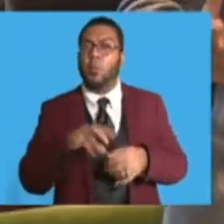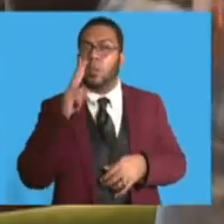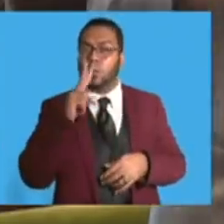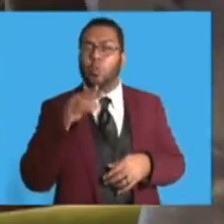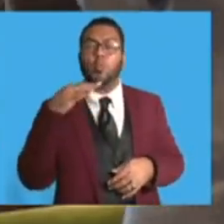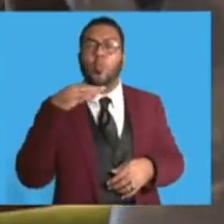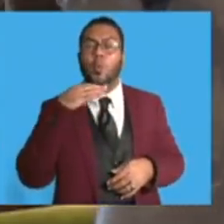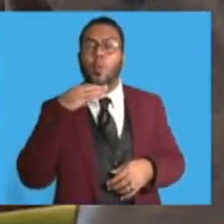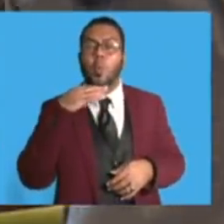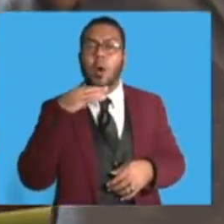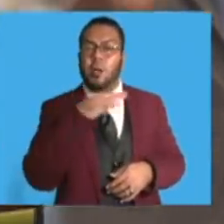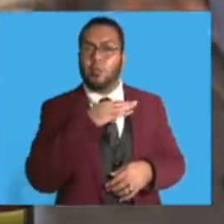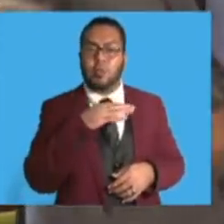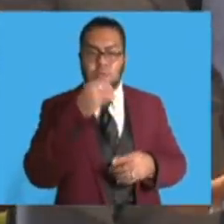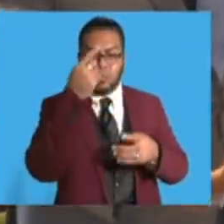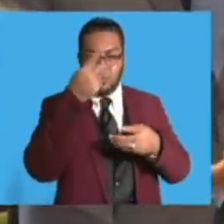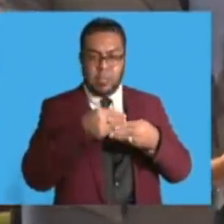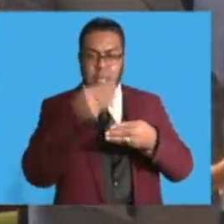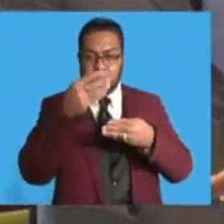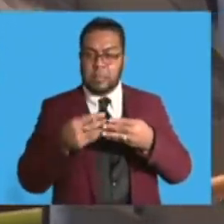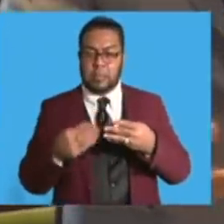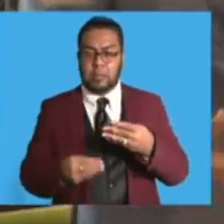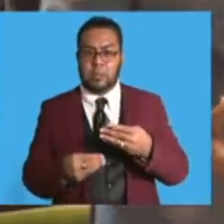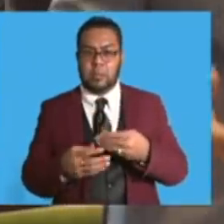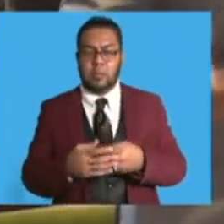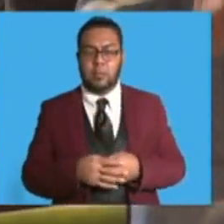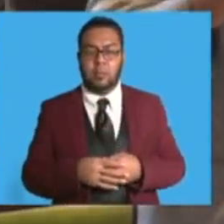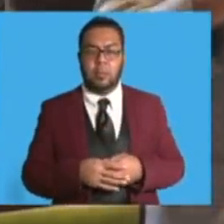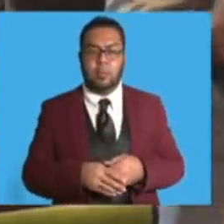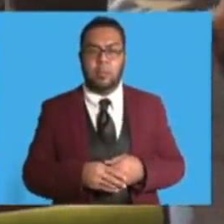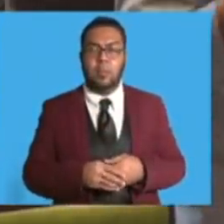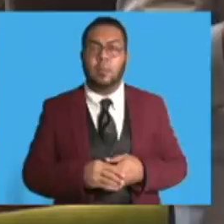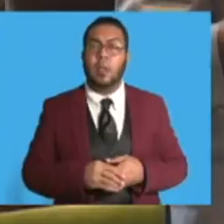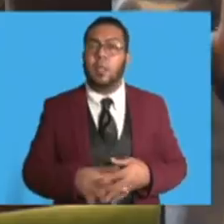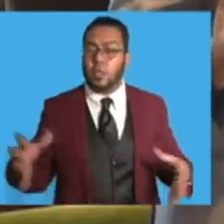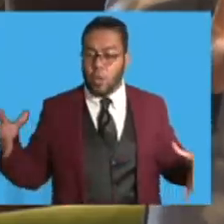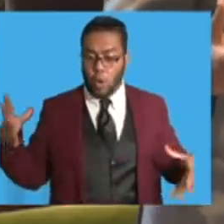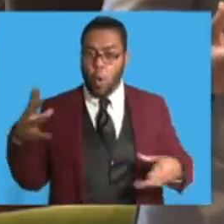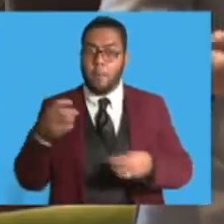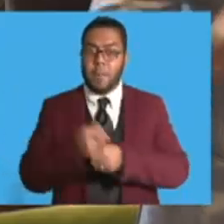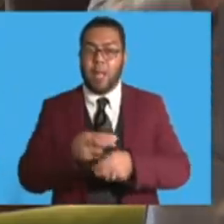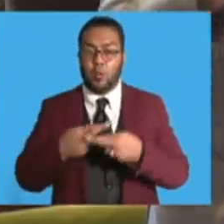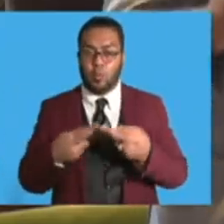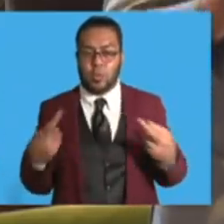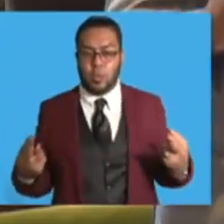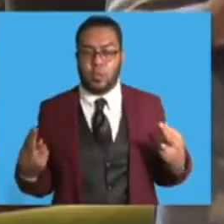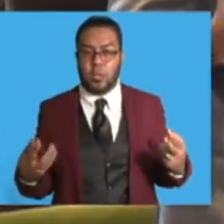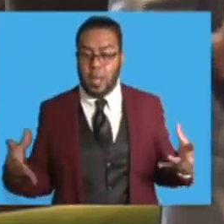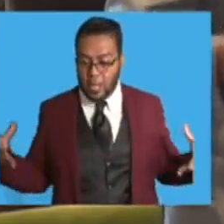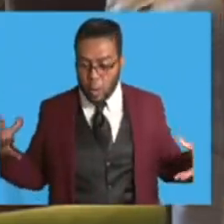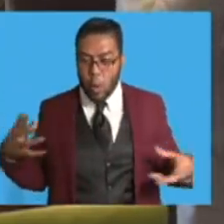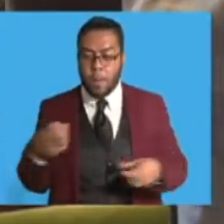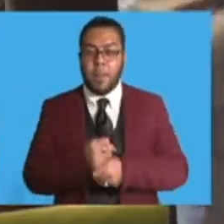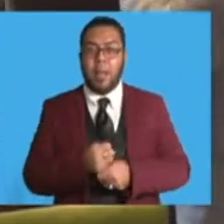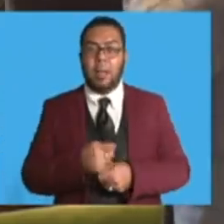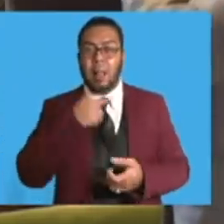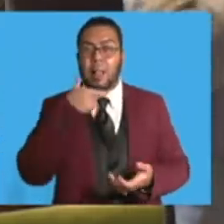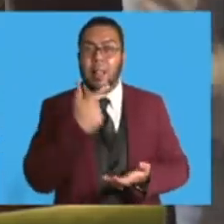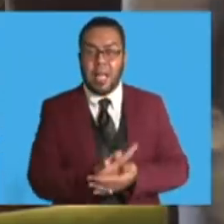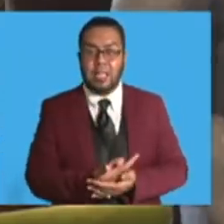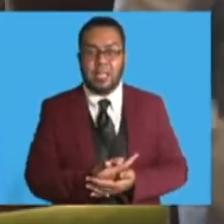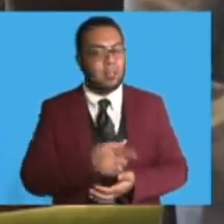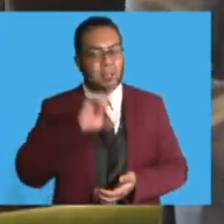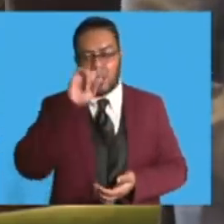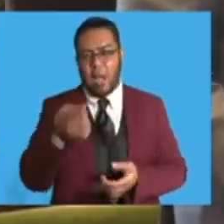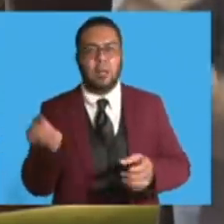candidates, which they claim as a part of the opposition votes, their combined resources and combined lies could not defeat